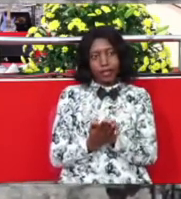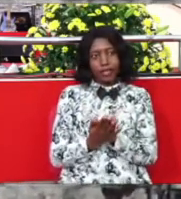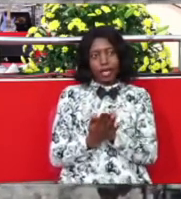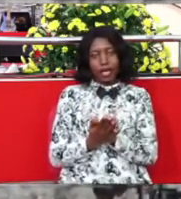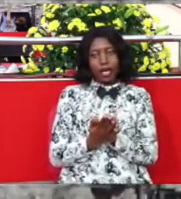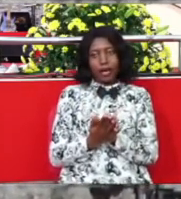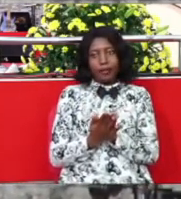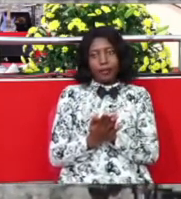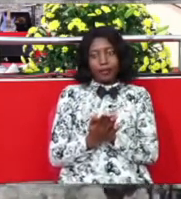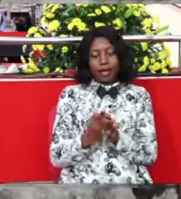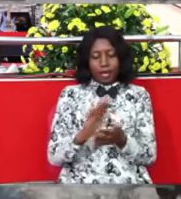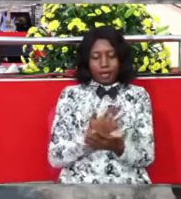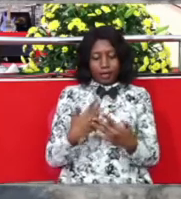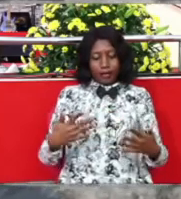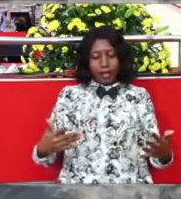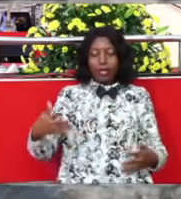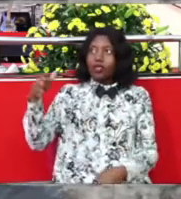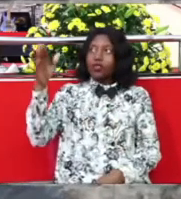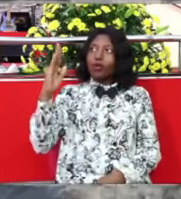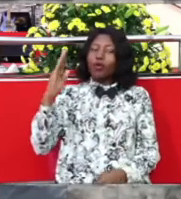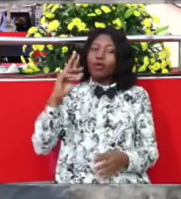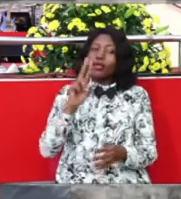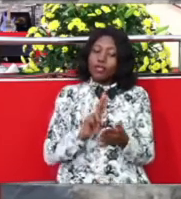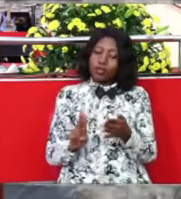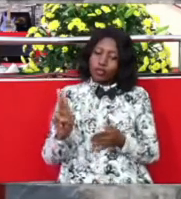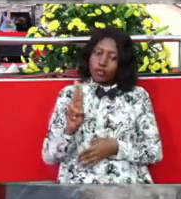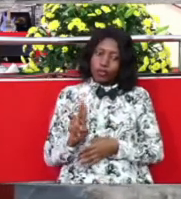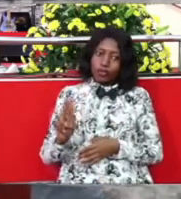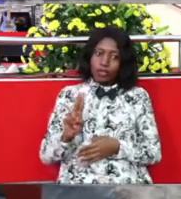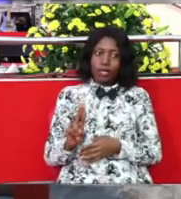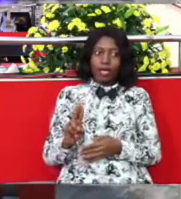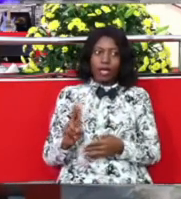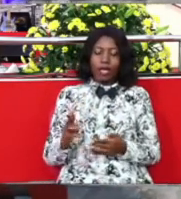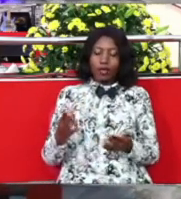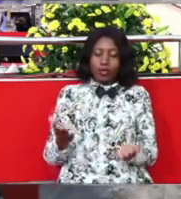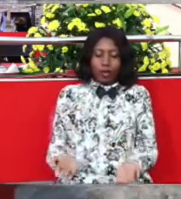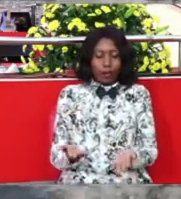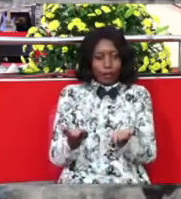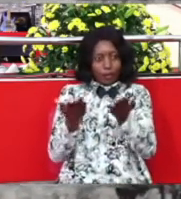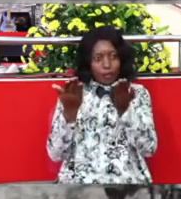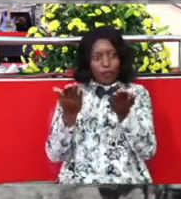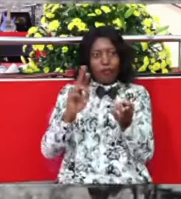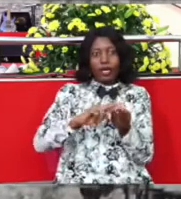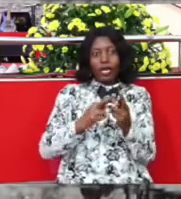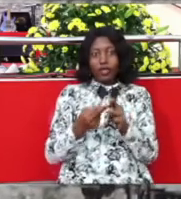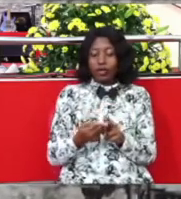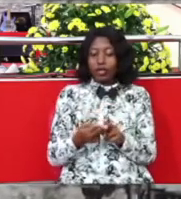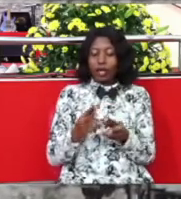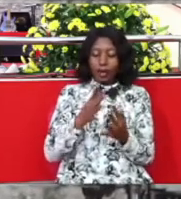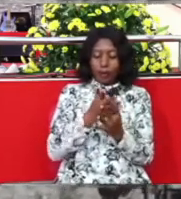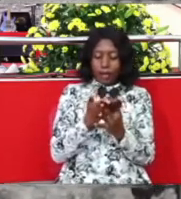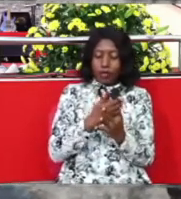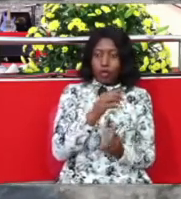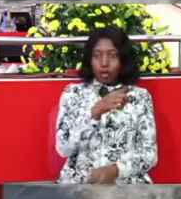is using to enhance a relationship between you and him. Kufunga inakuwa njia moja ambayo Mungu